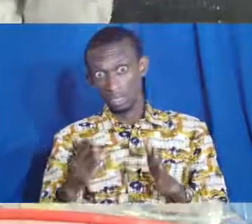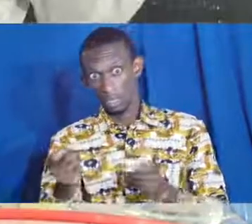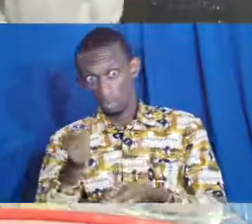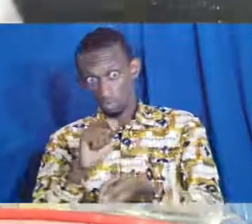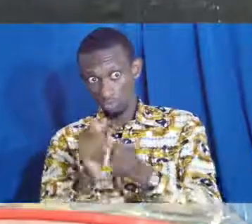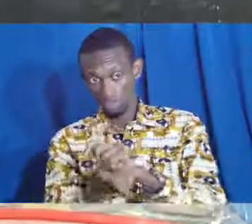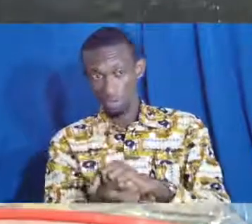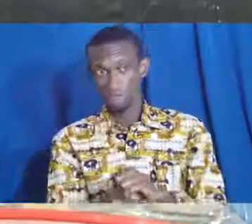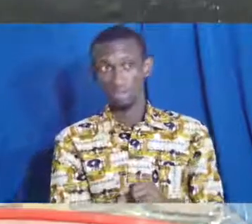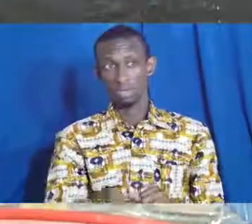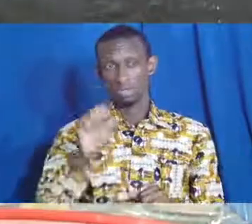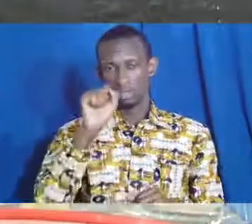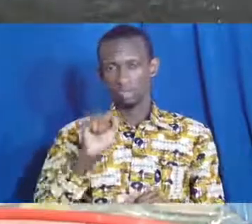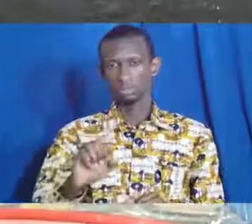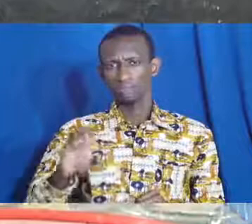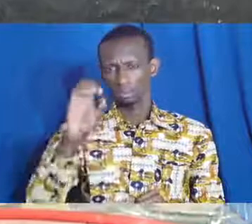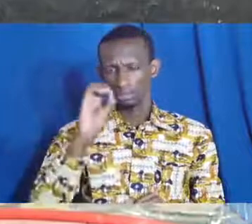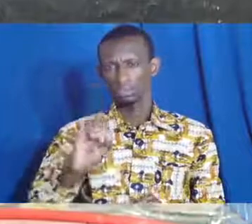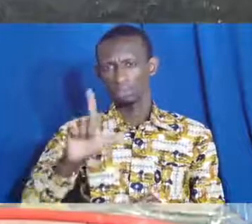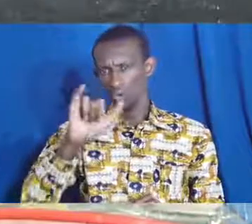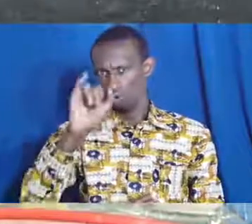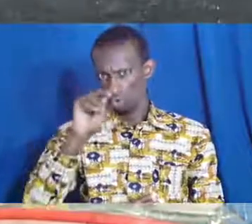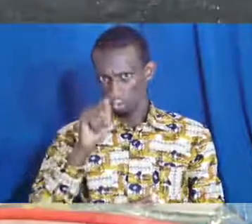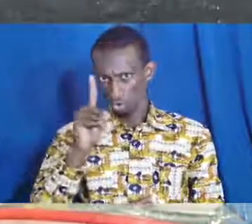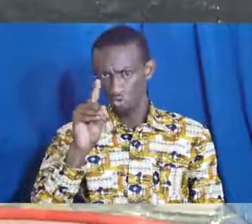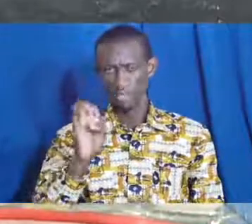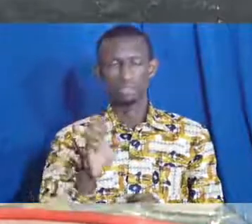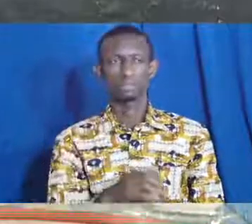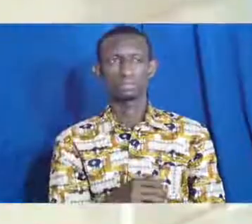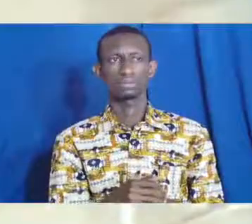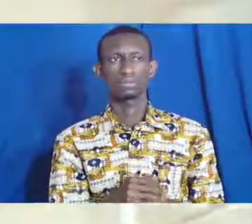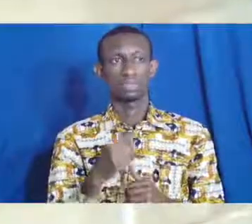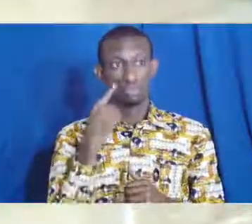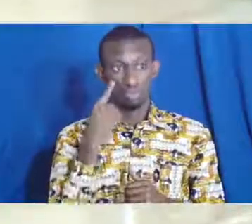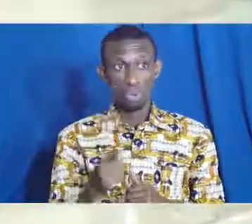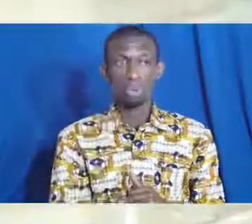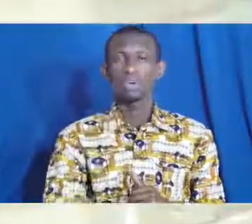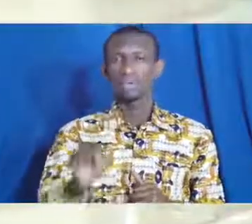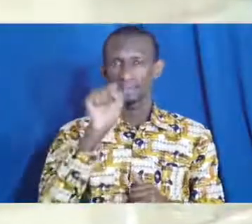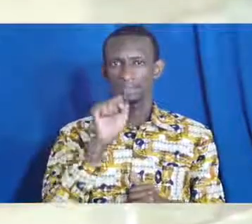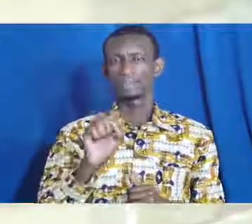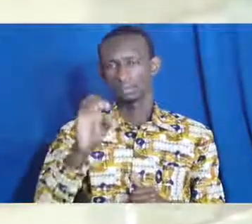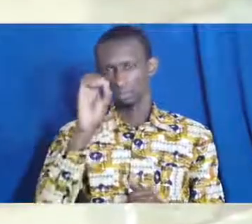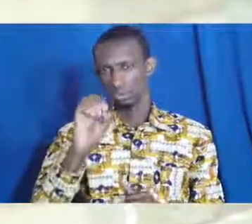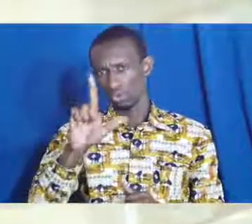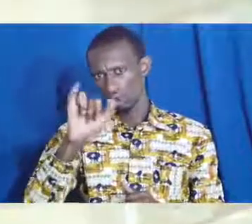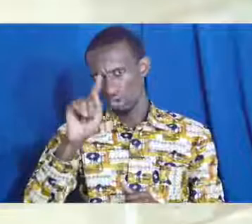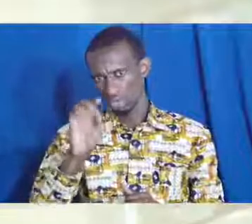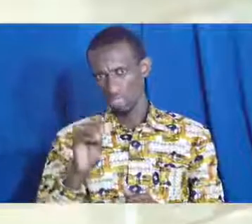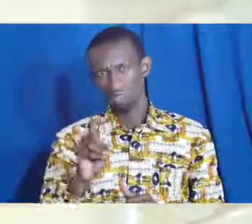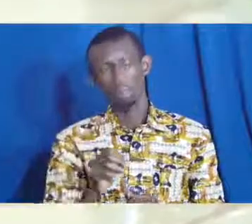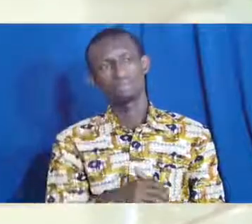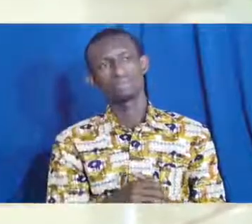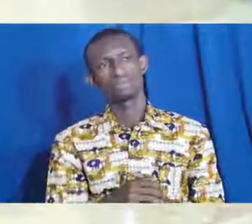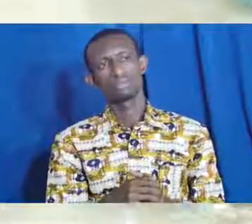a solid. So we'll have the solid forming on the